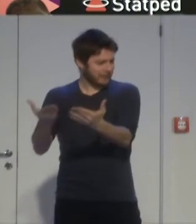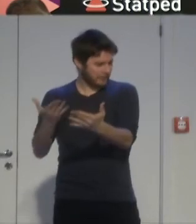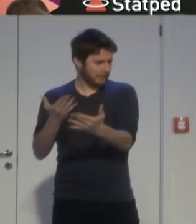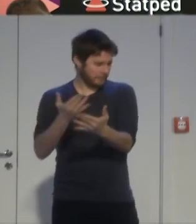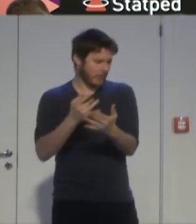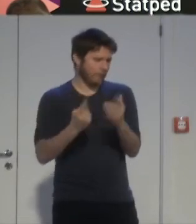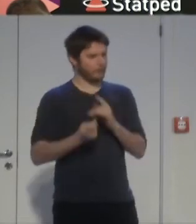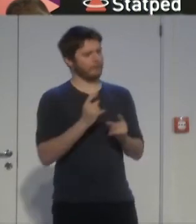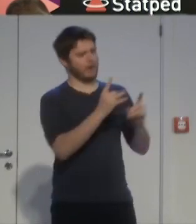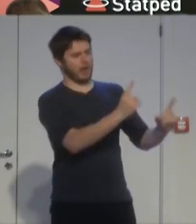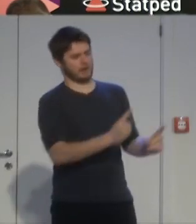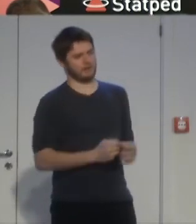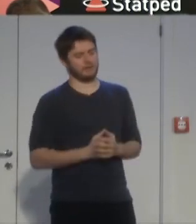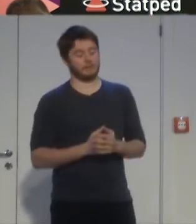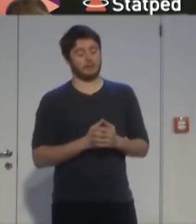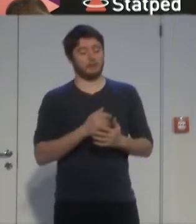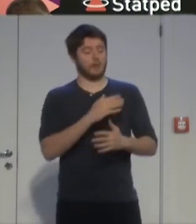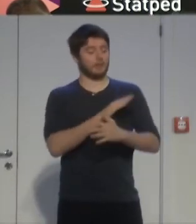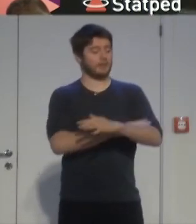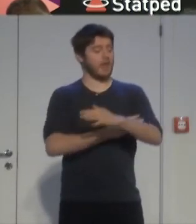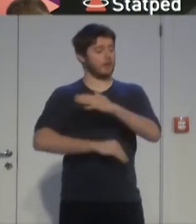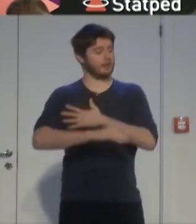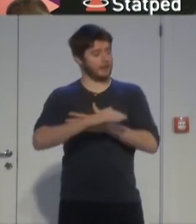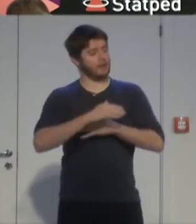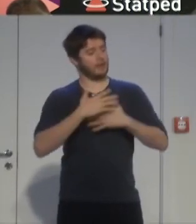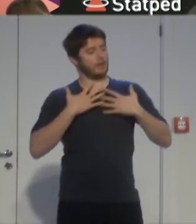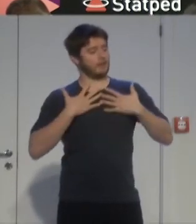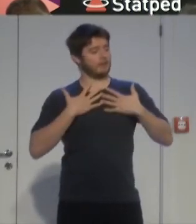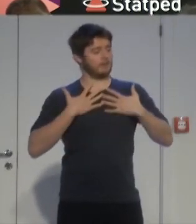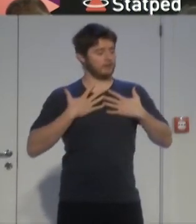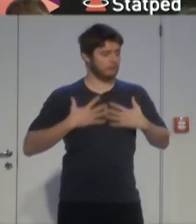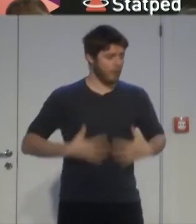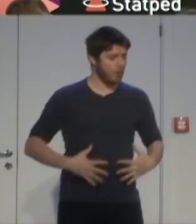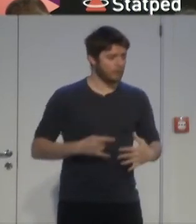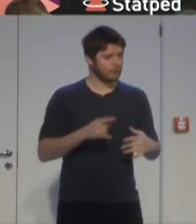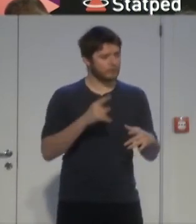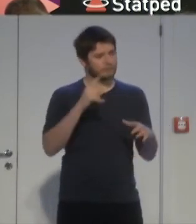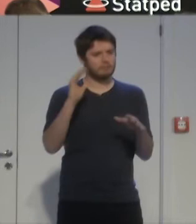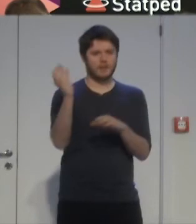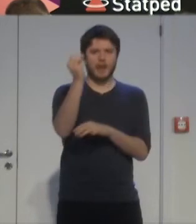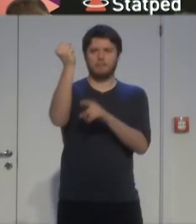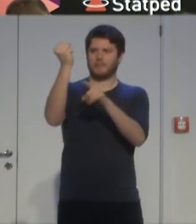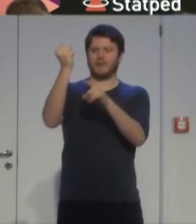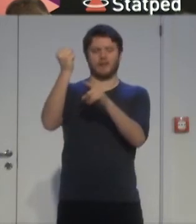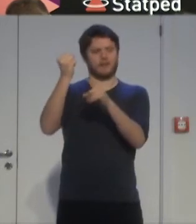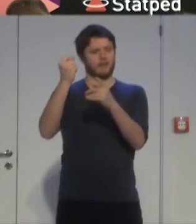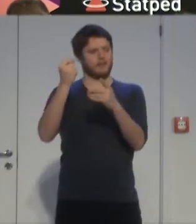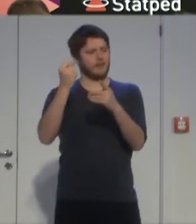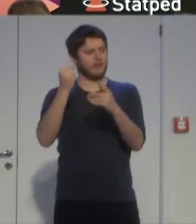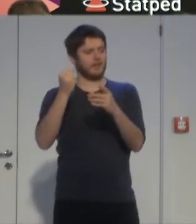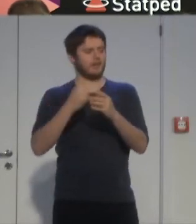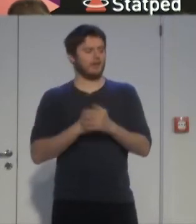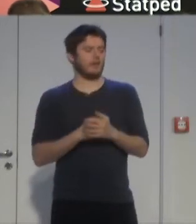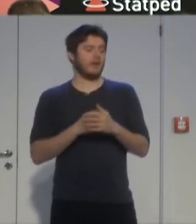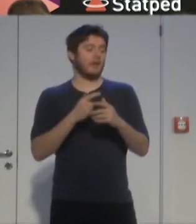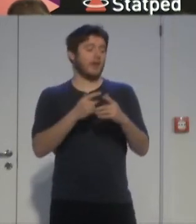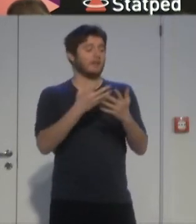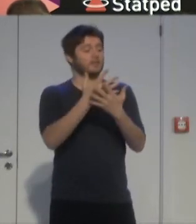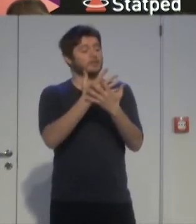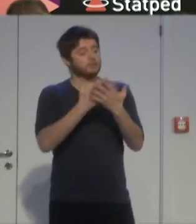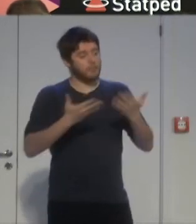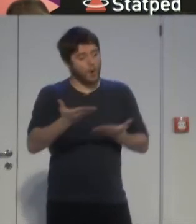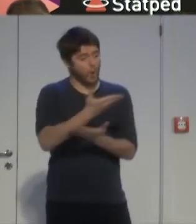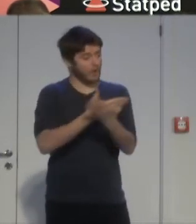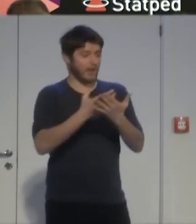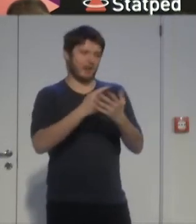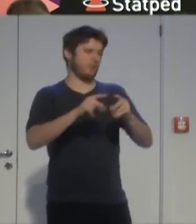So bodily tactile languaging, the notion of bodily tactile relates languaging, which is a universal human